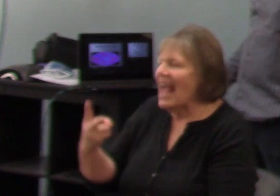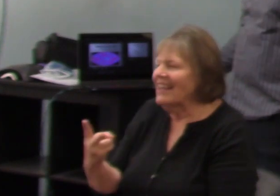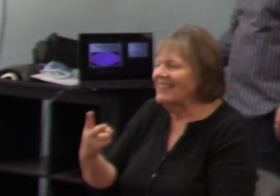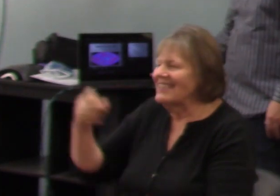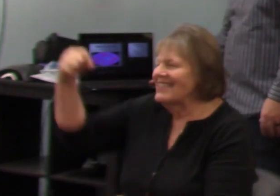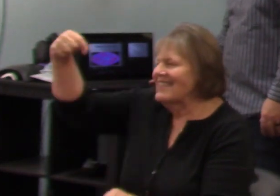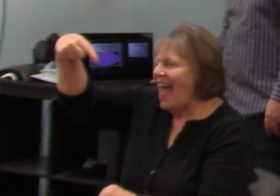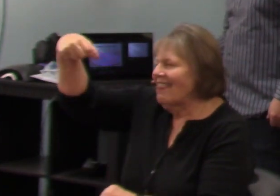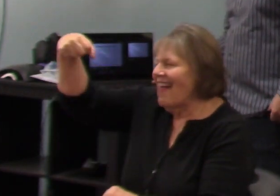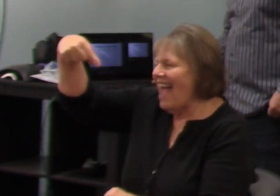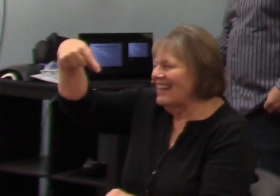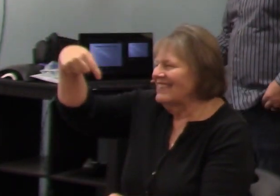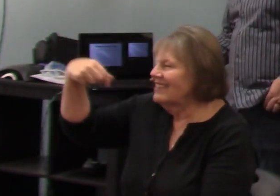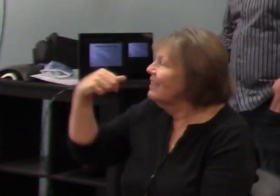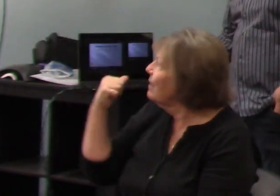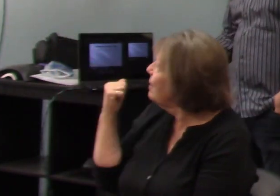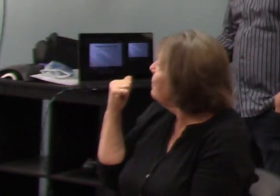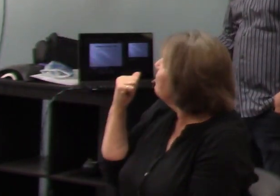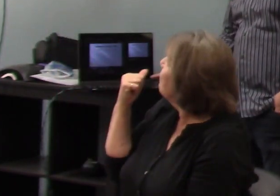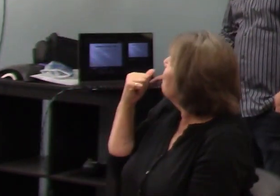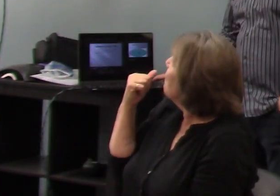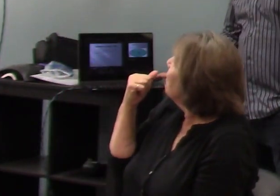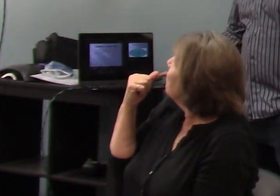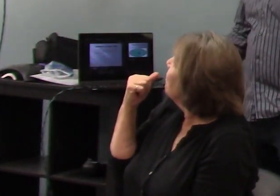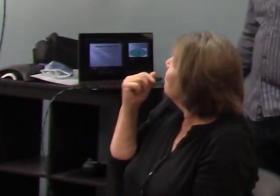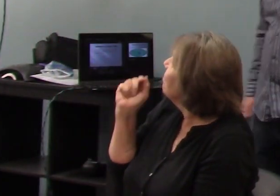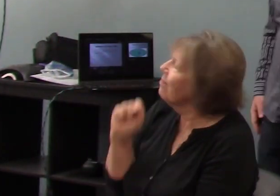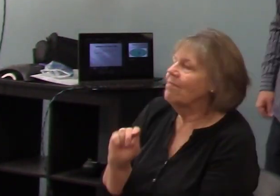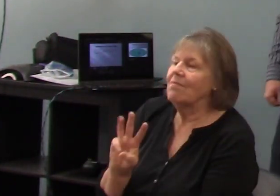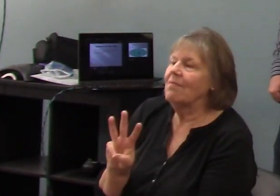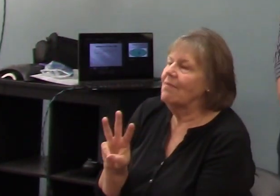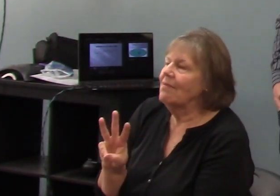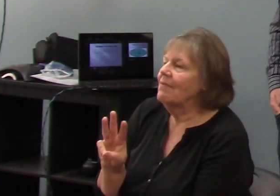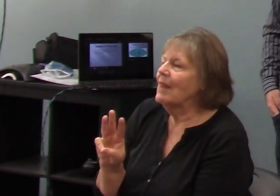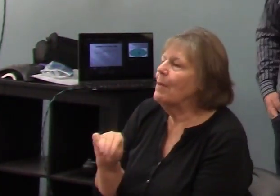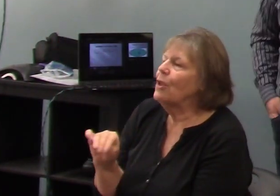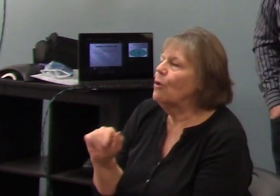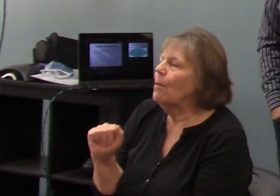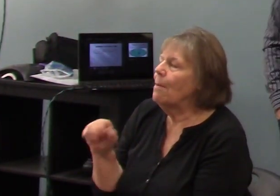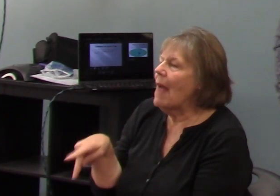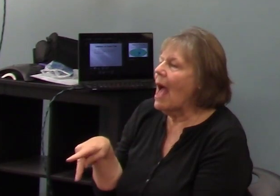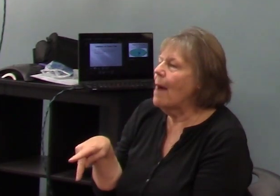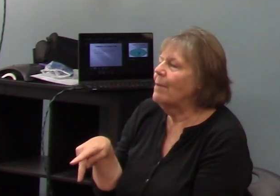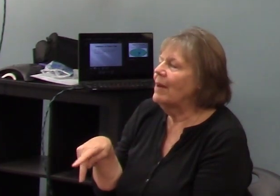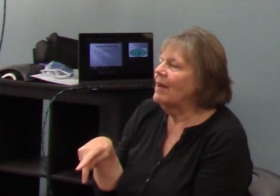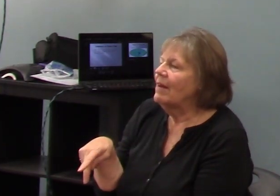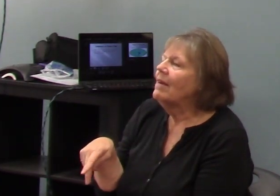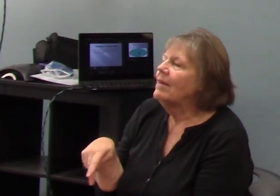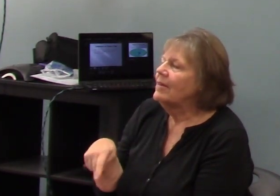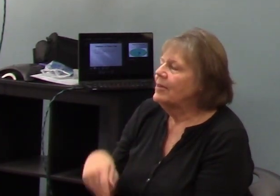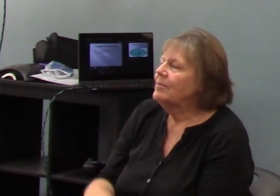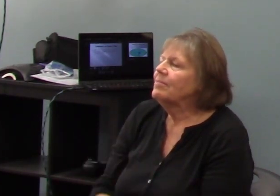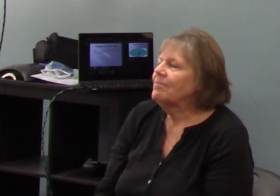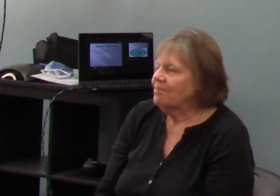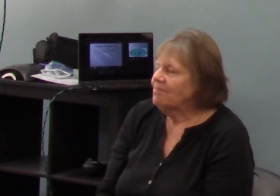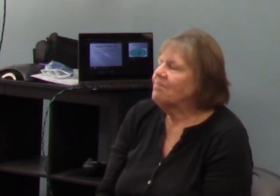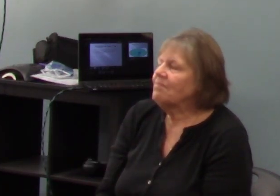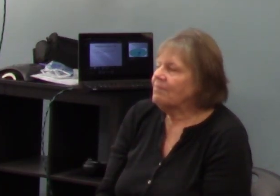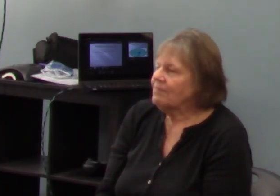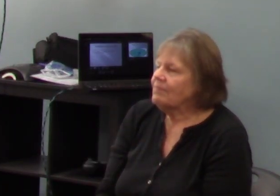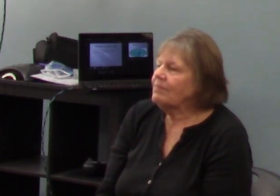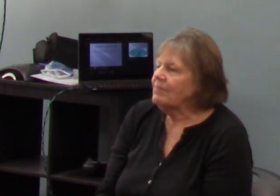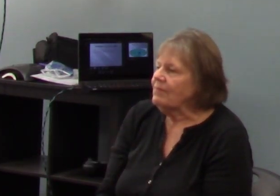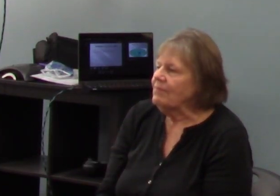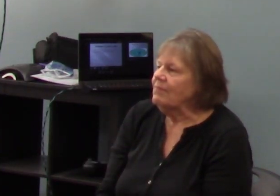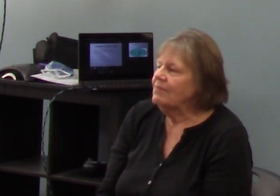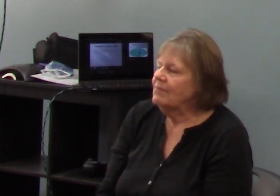one. This one was called the WMAP, which stood for the Wilkinson Microwave Background Explorer, I